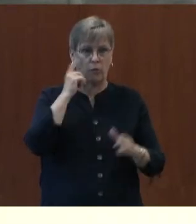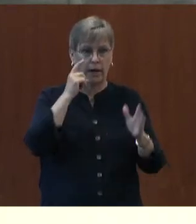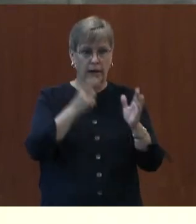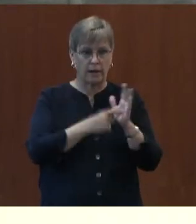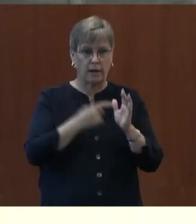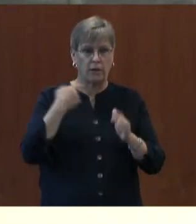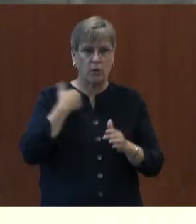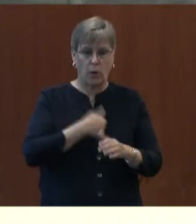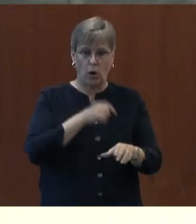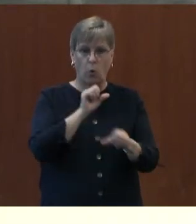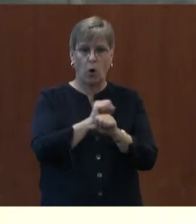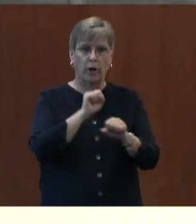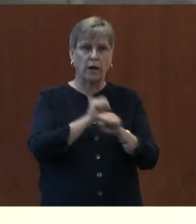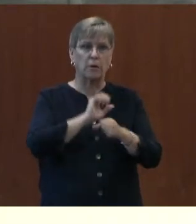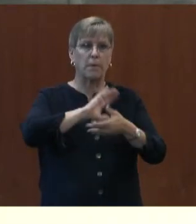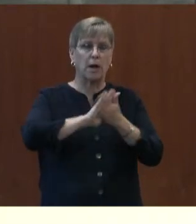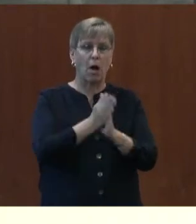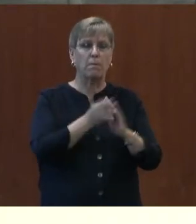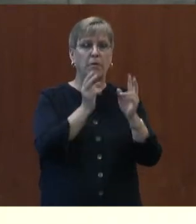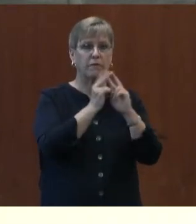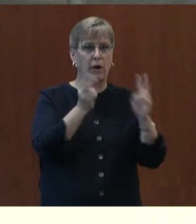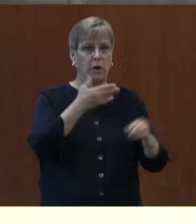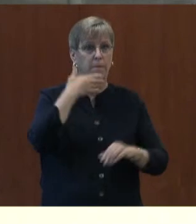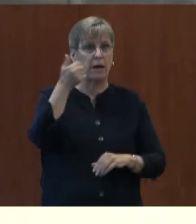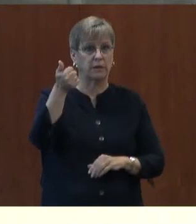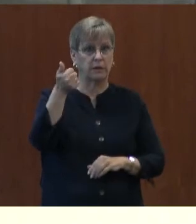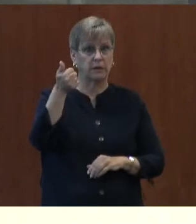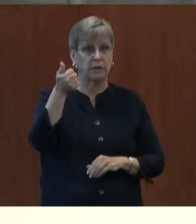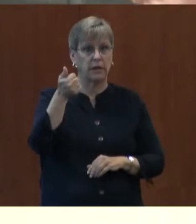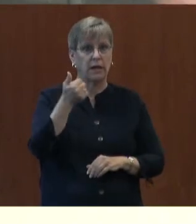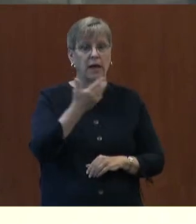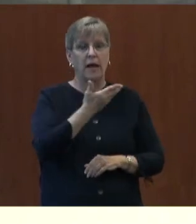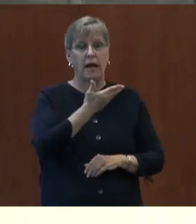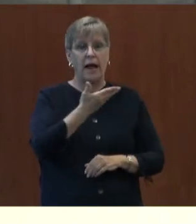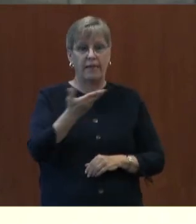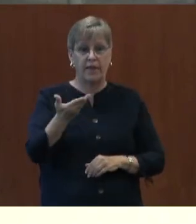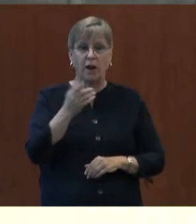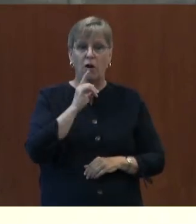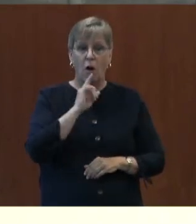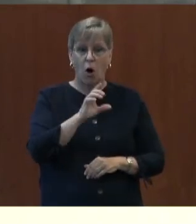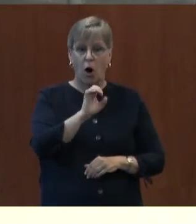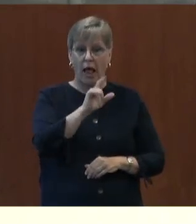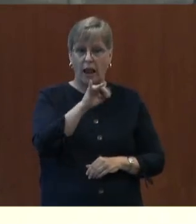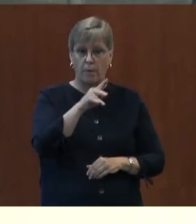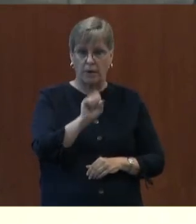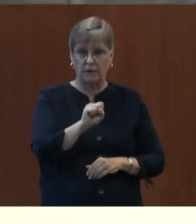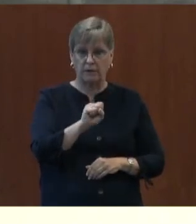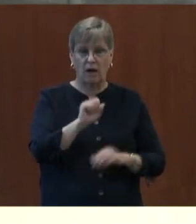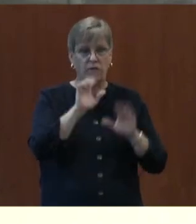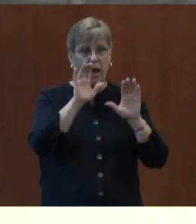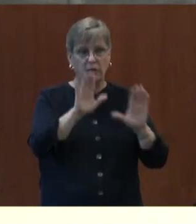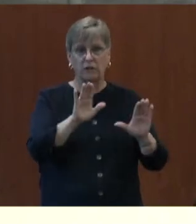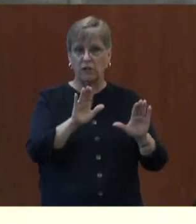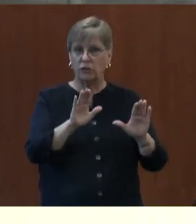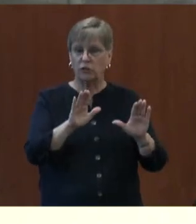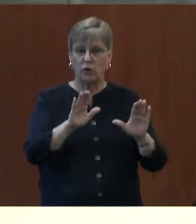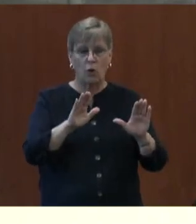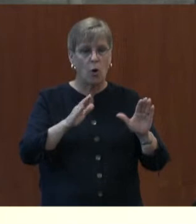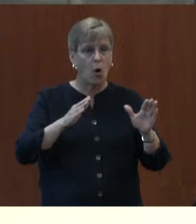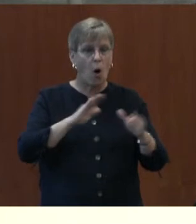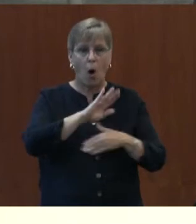are striving to be the very best. And there are elements of just excellence